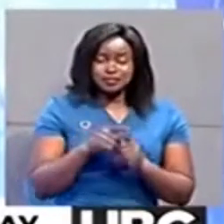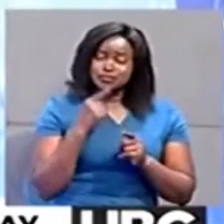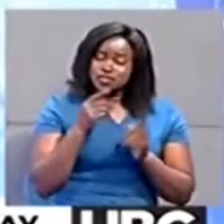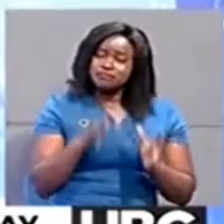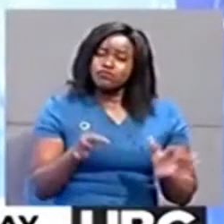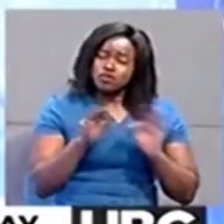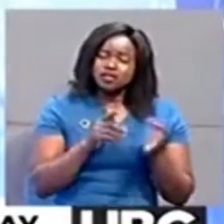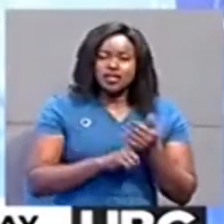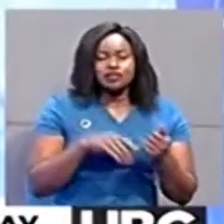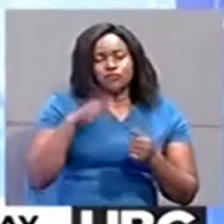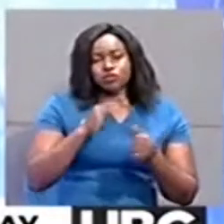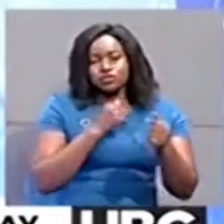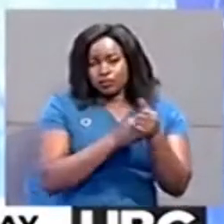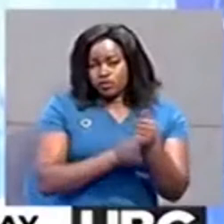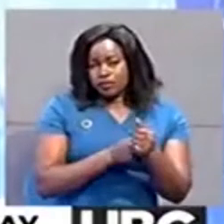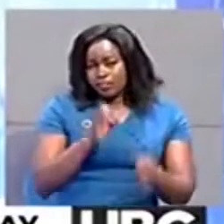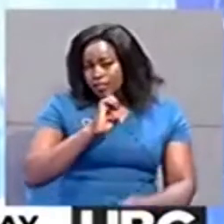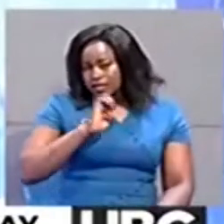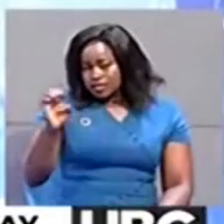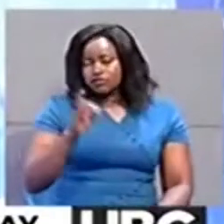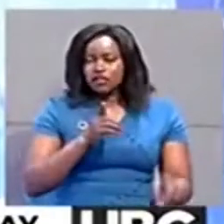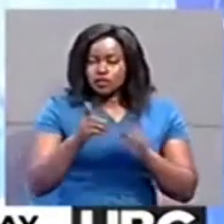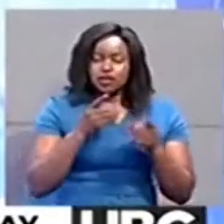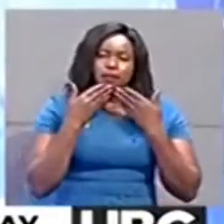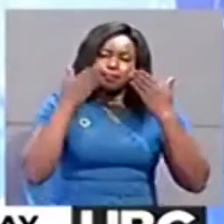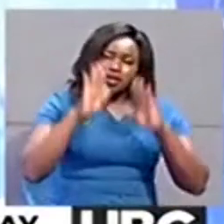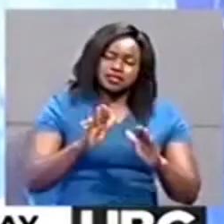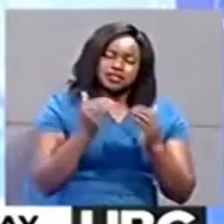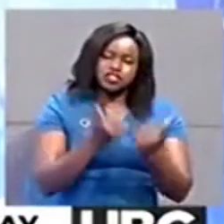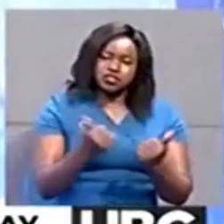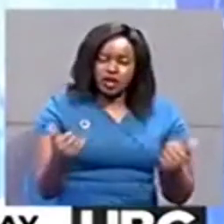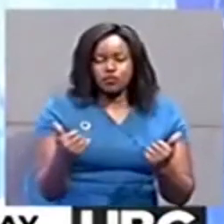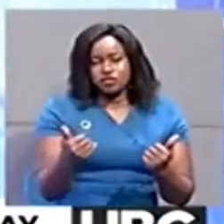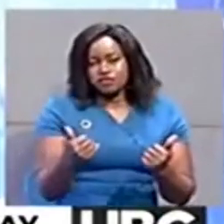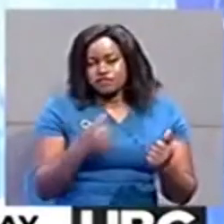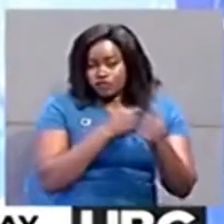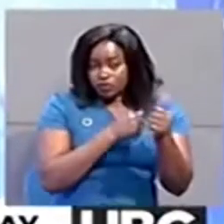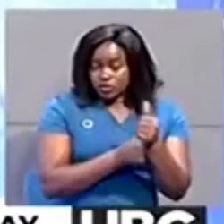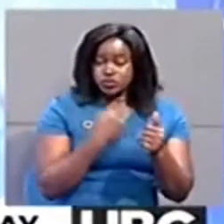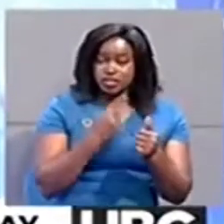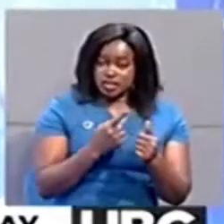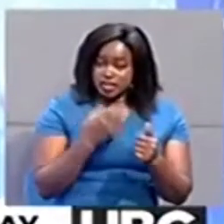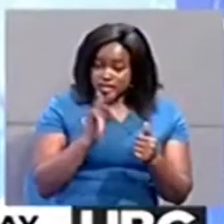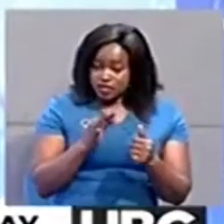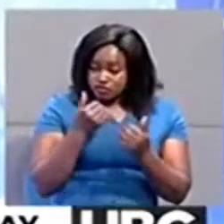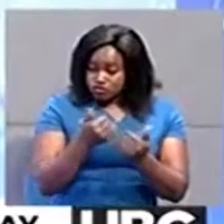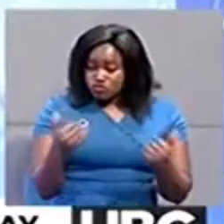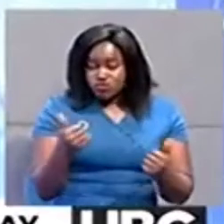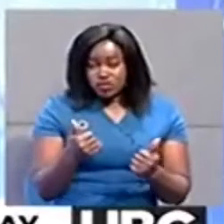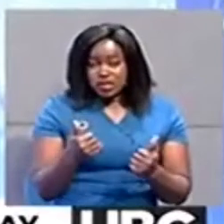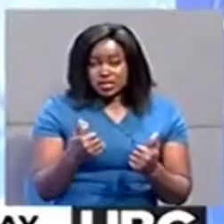Walusimbi, Executive Director, Blessed Child Foundation, says the survival rate of the children diagnosed with the disease is as low